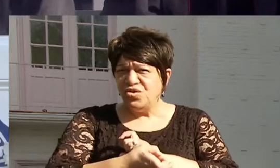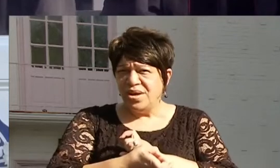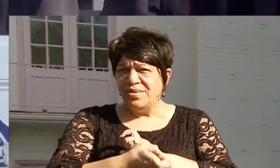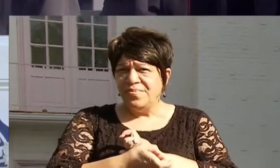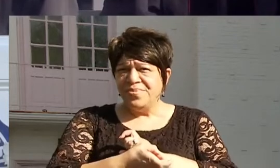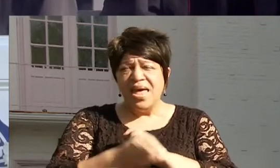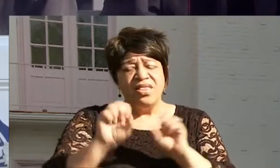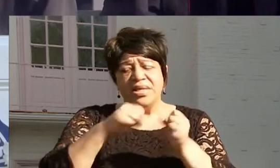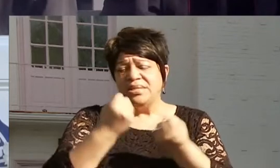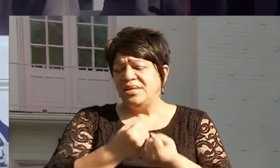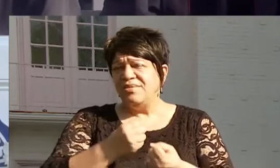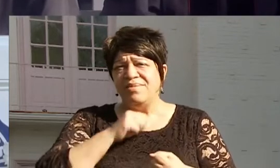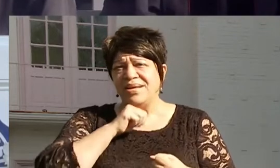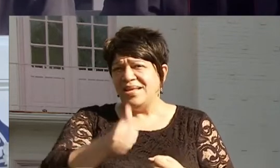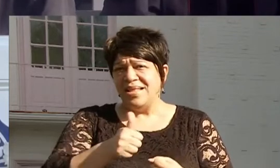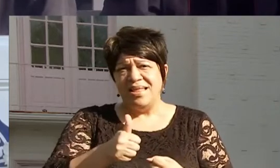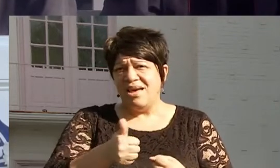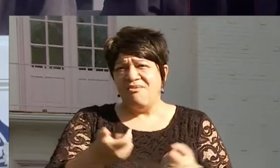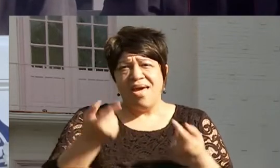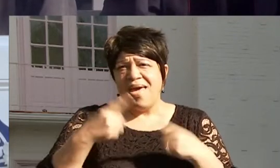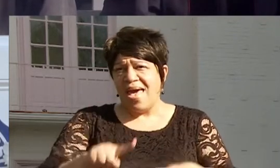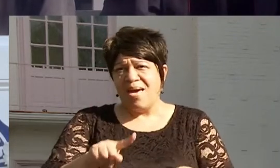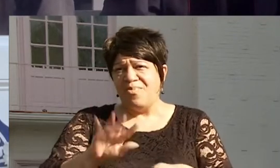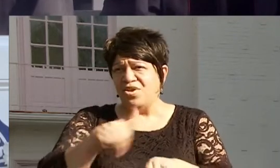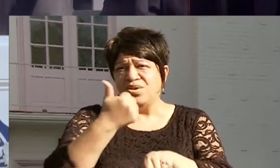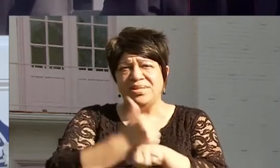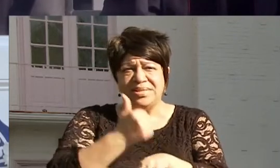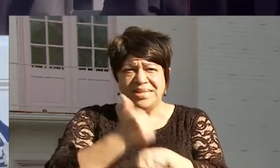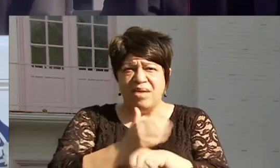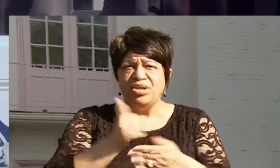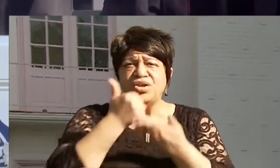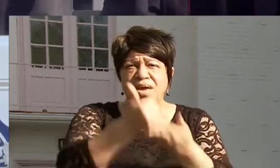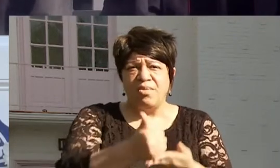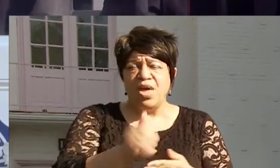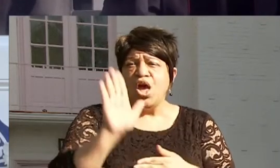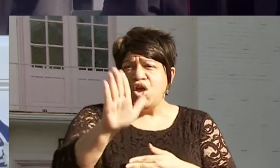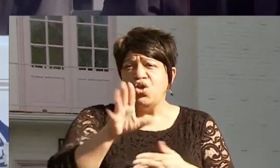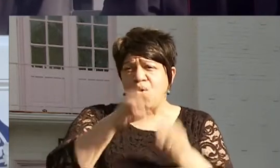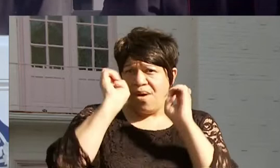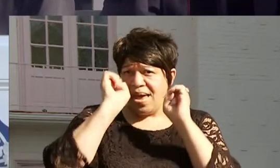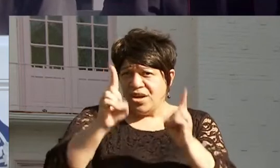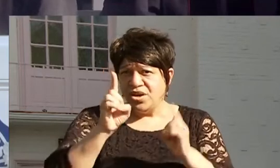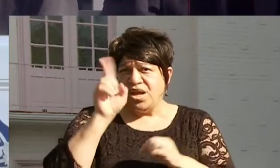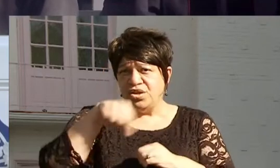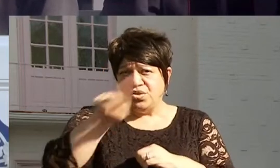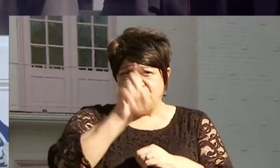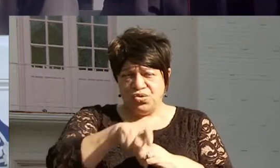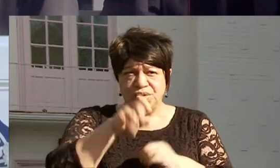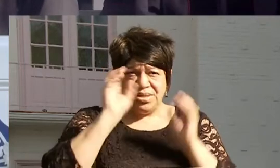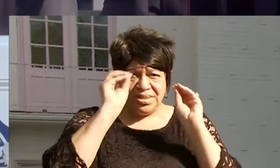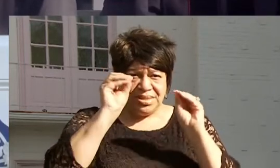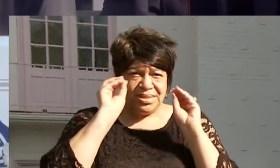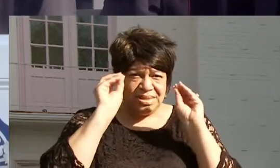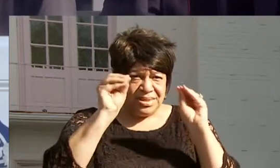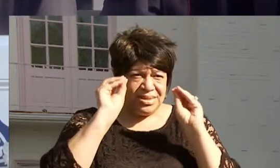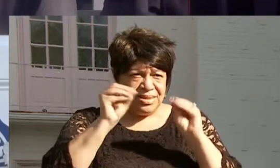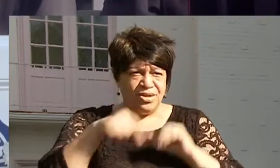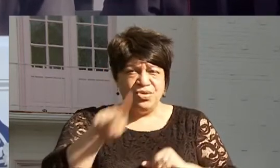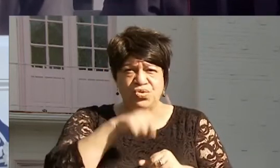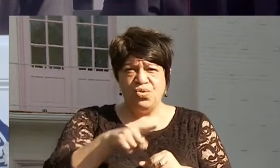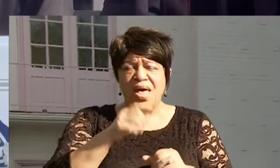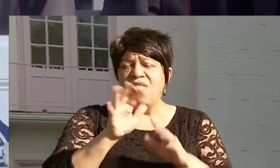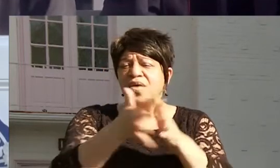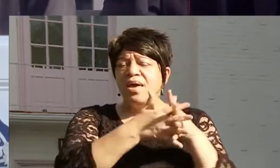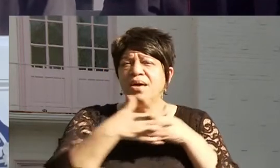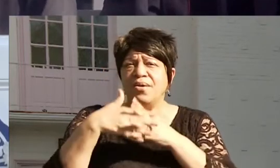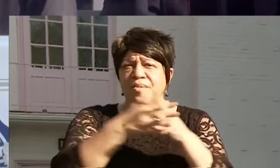has never been in place to help you. In fact, your education should teach you that it is America's historically flawed systems that have